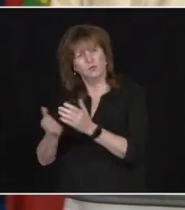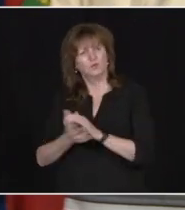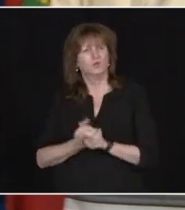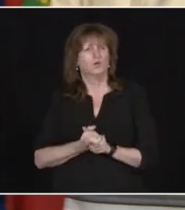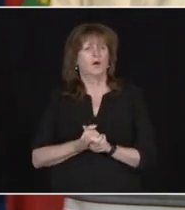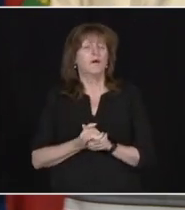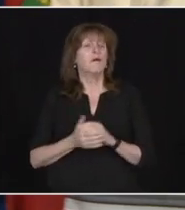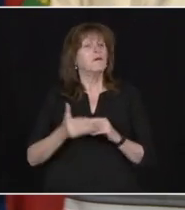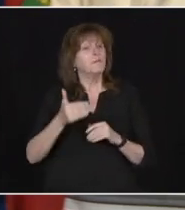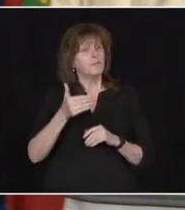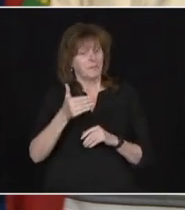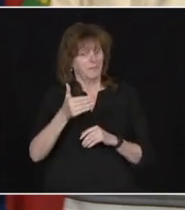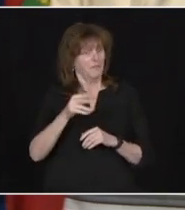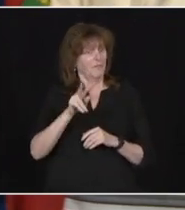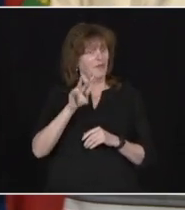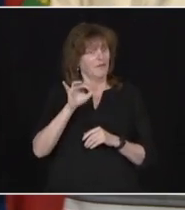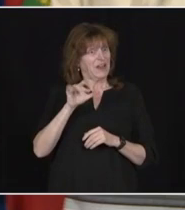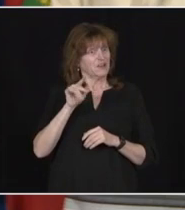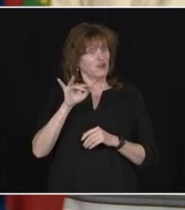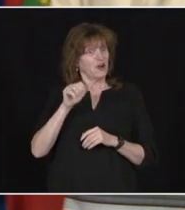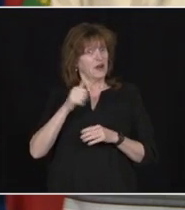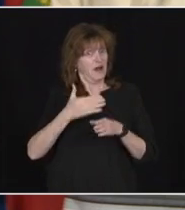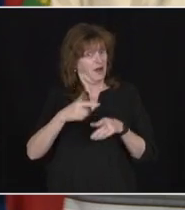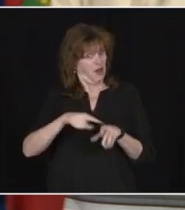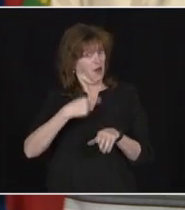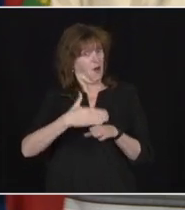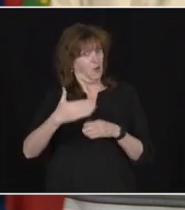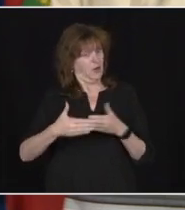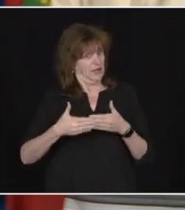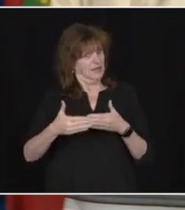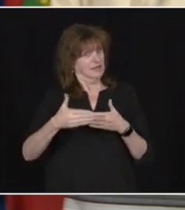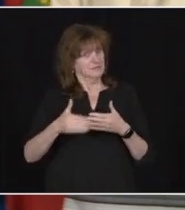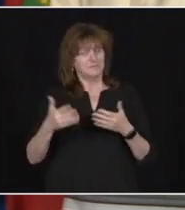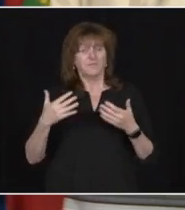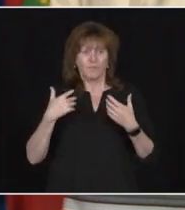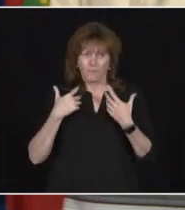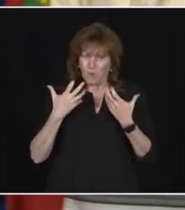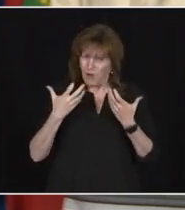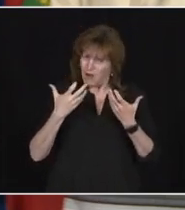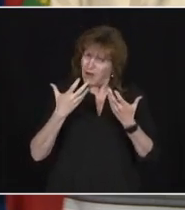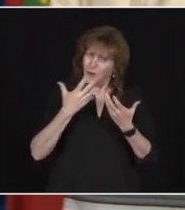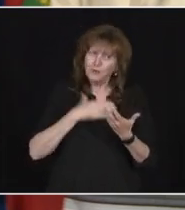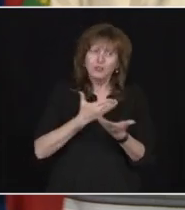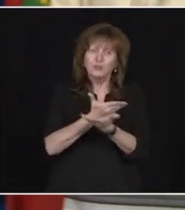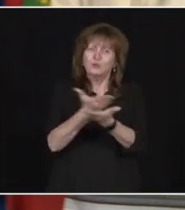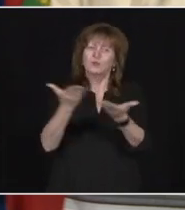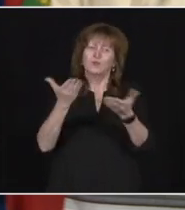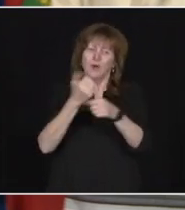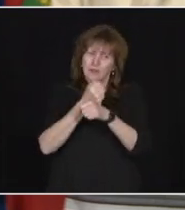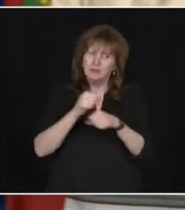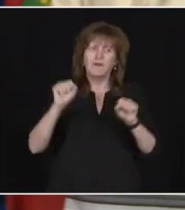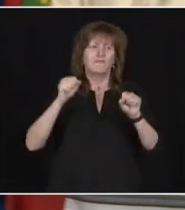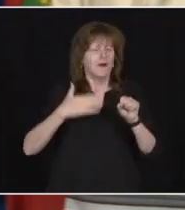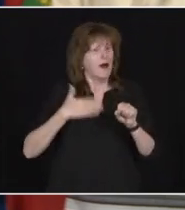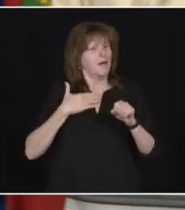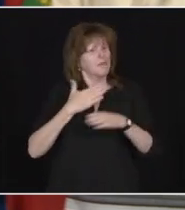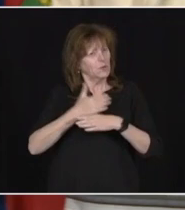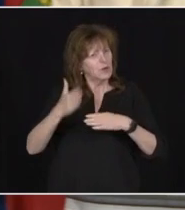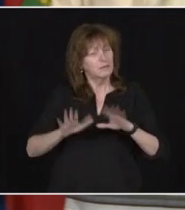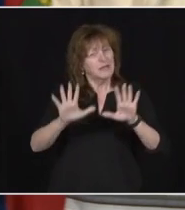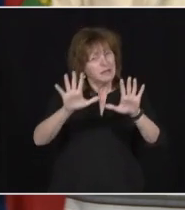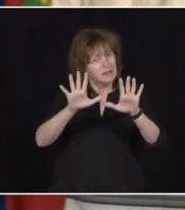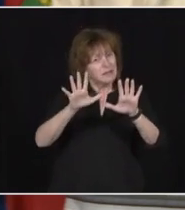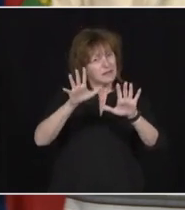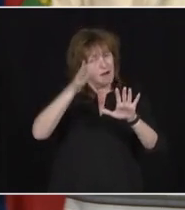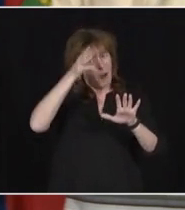weekend, I want to wish everyone a happy, safe, and healthy weekend. And don't forget, use common sense. The best line